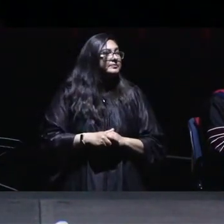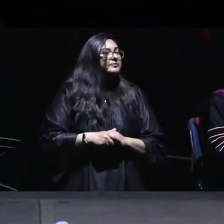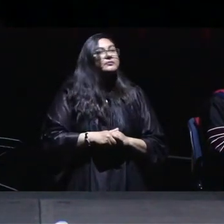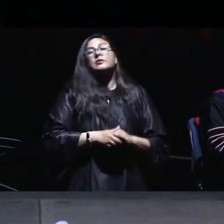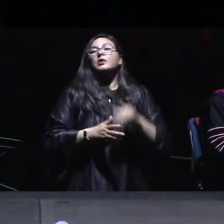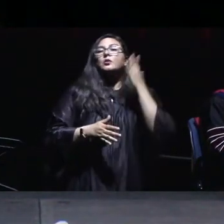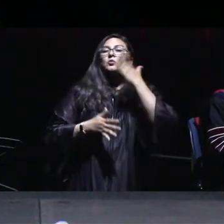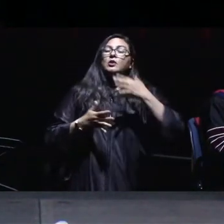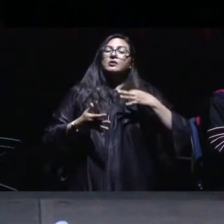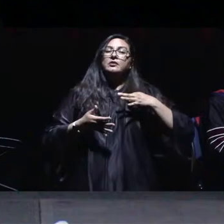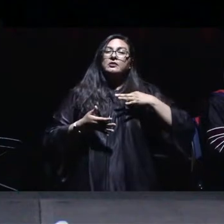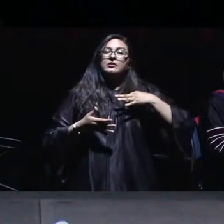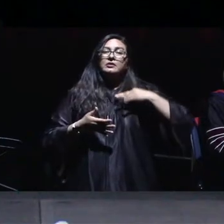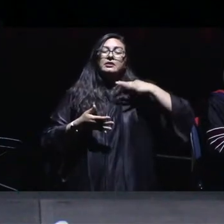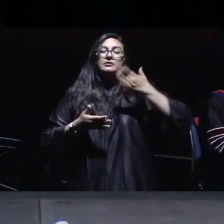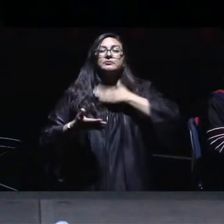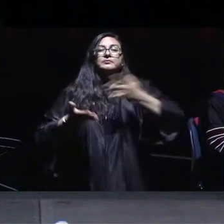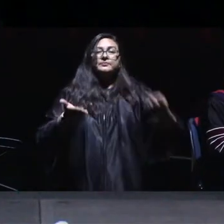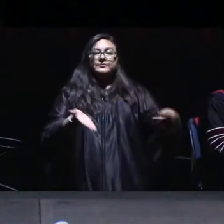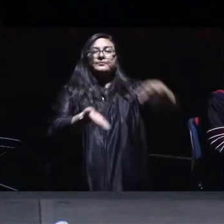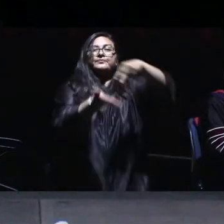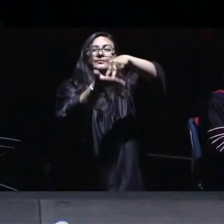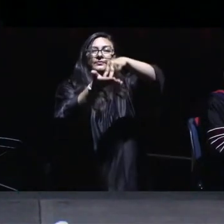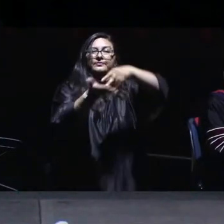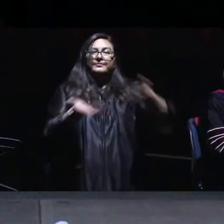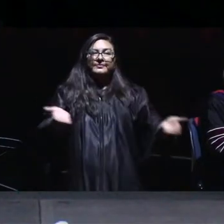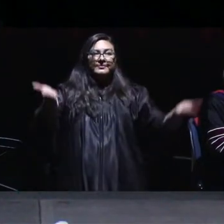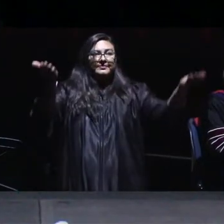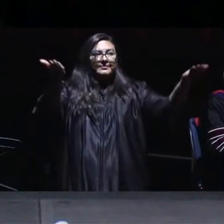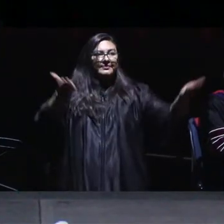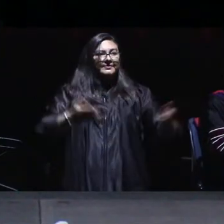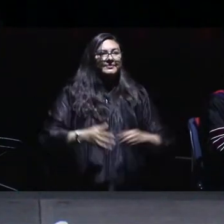Will the candidates please rise?